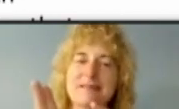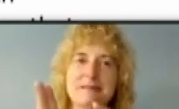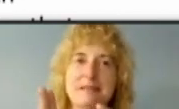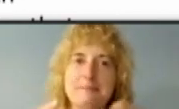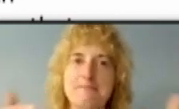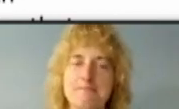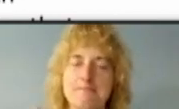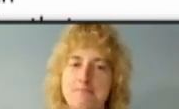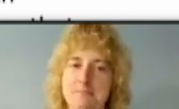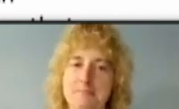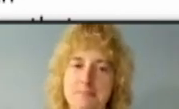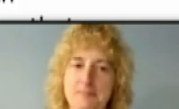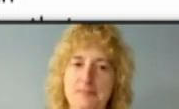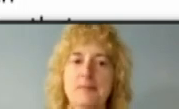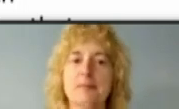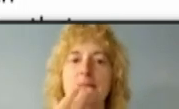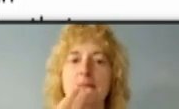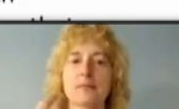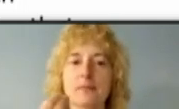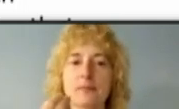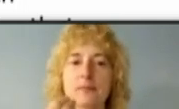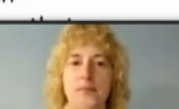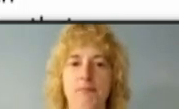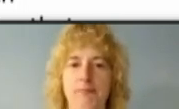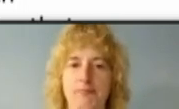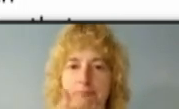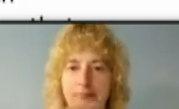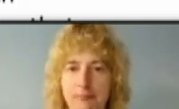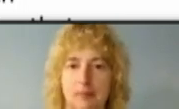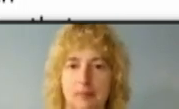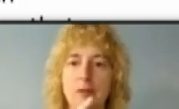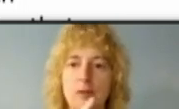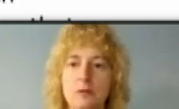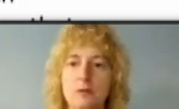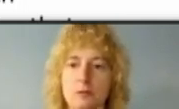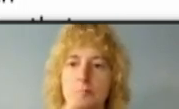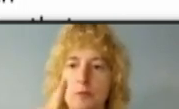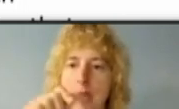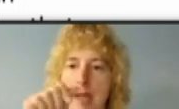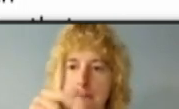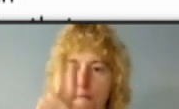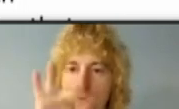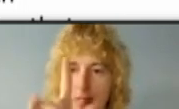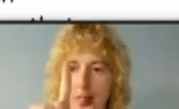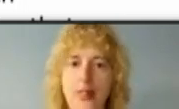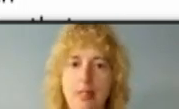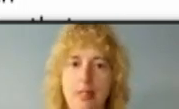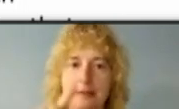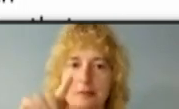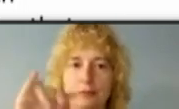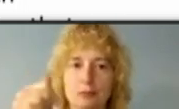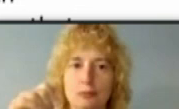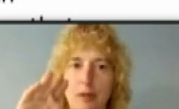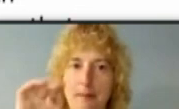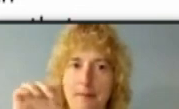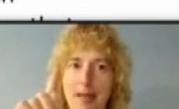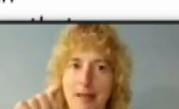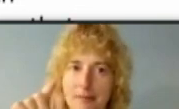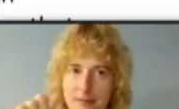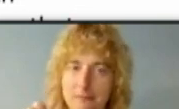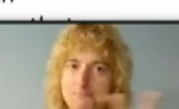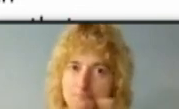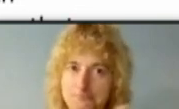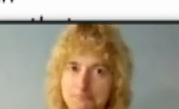then turn it over back to April and Jametta. You know, we're really pleased to be able to